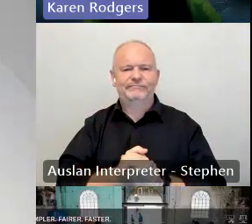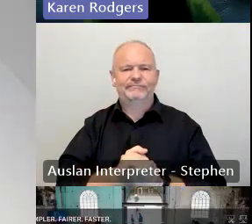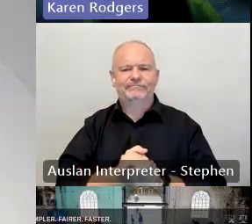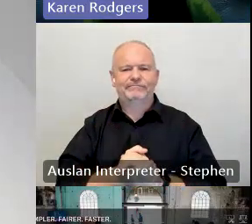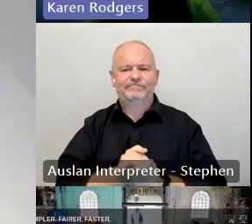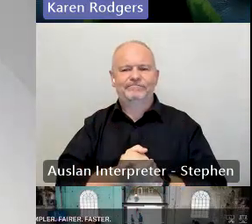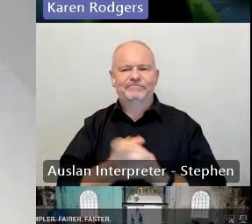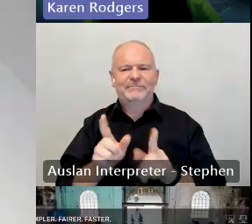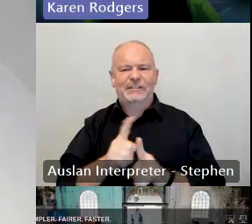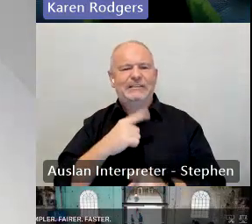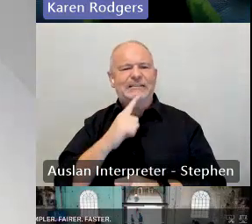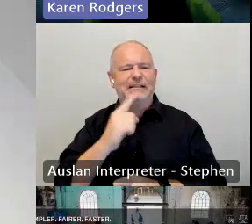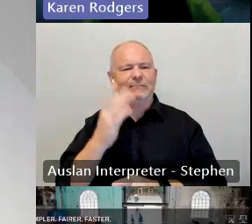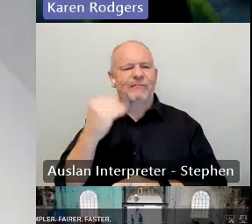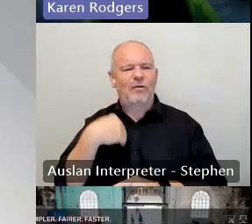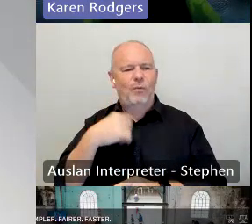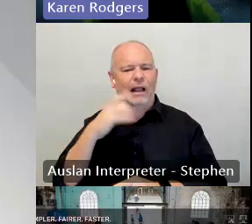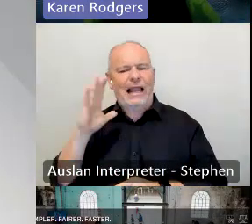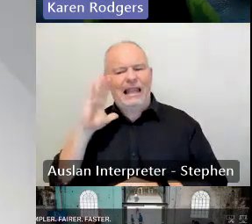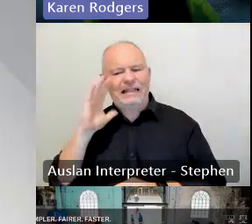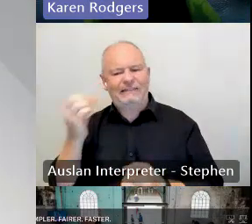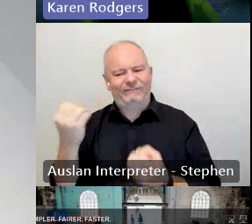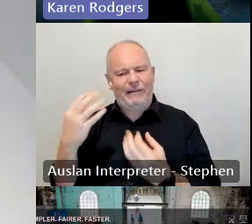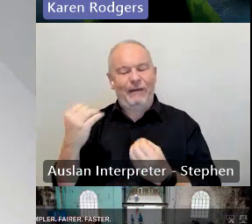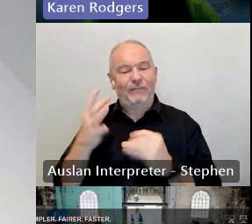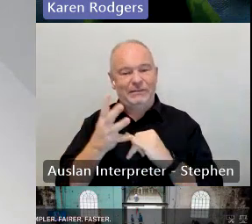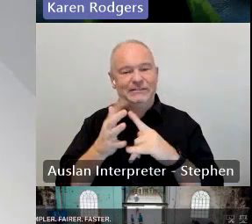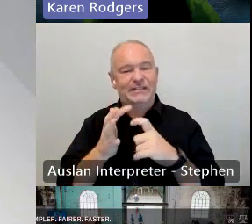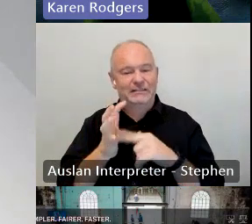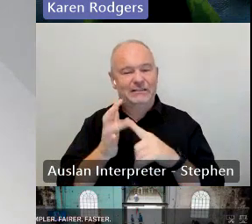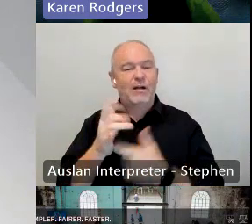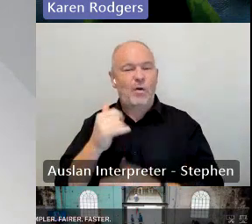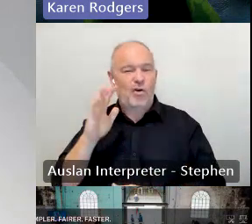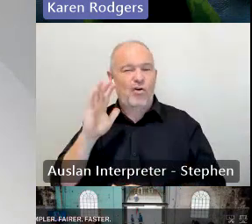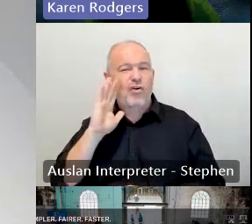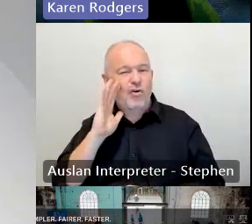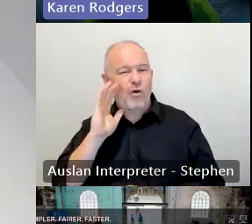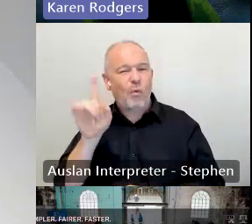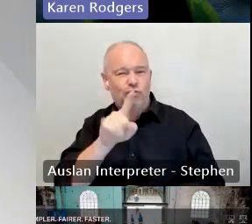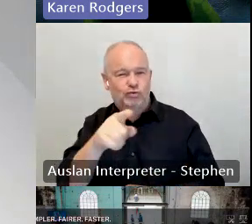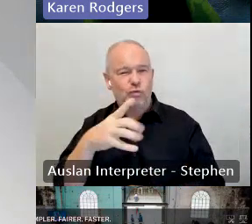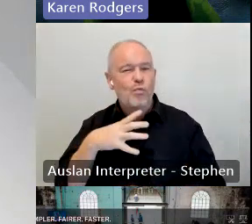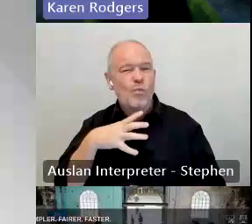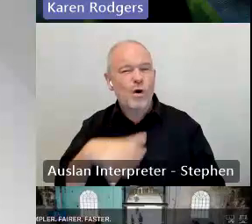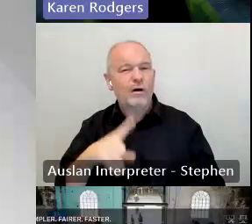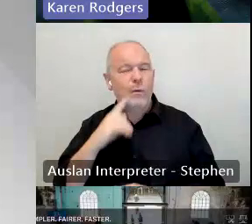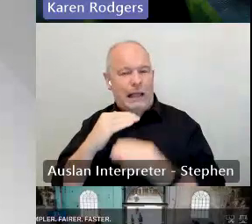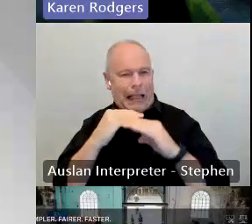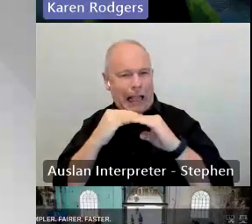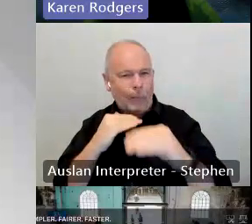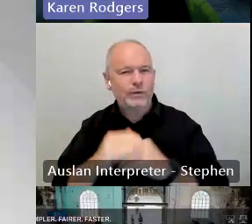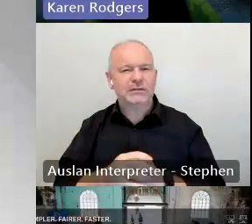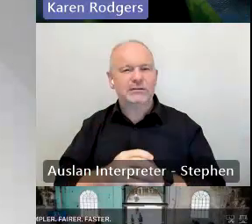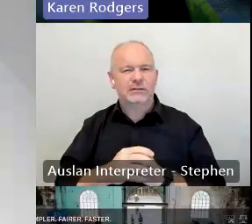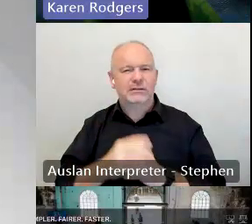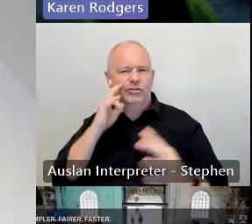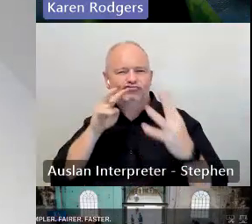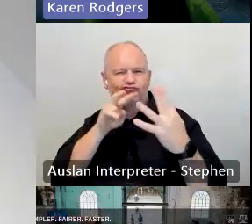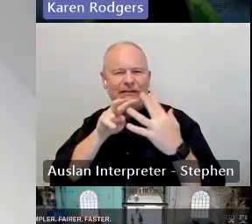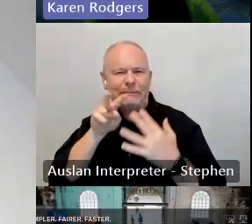As I've said, we've listened to feedback from the sector and heard that what you wanted was equity and transparency